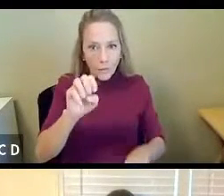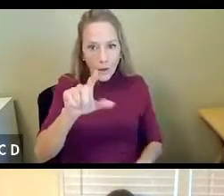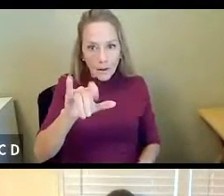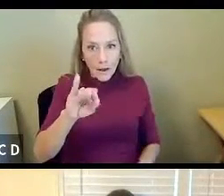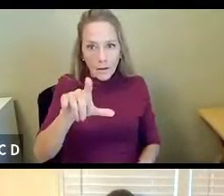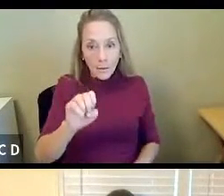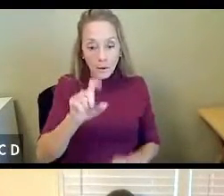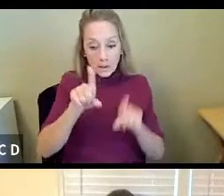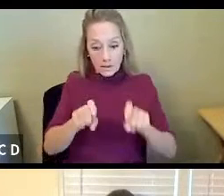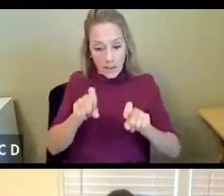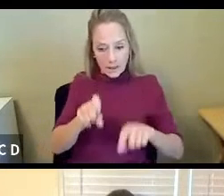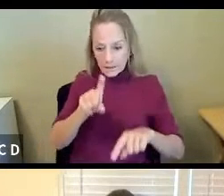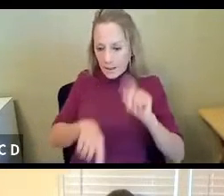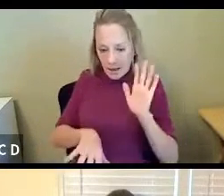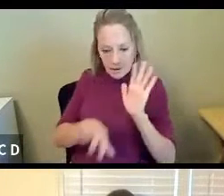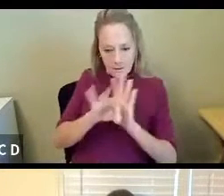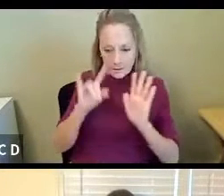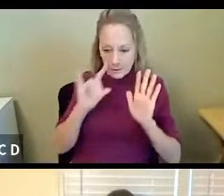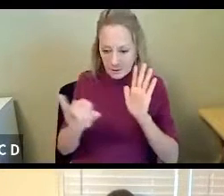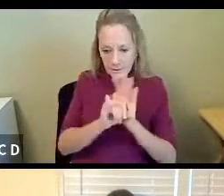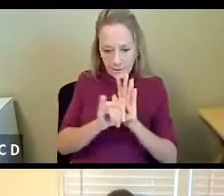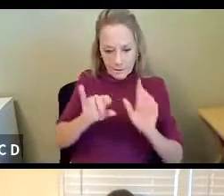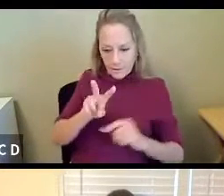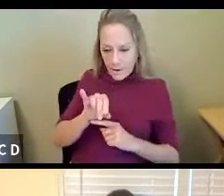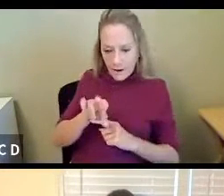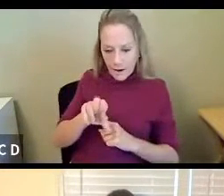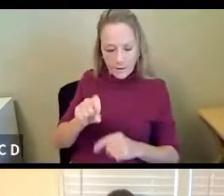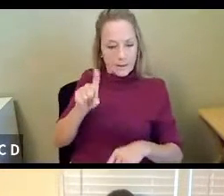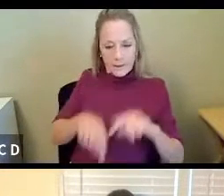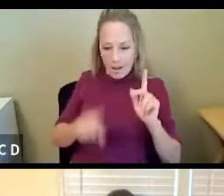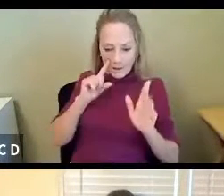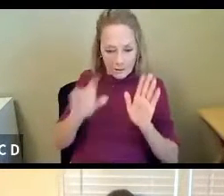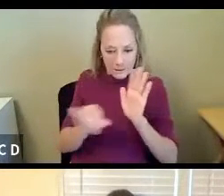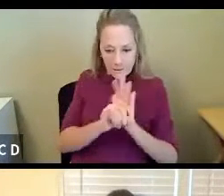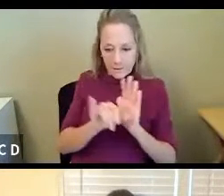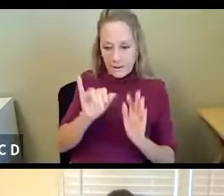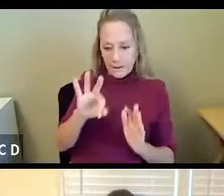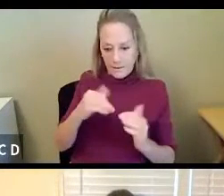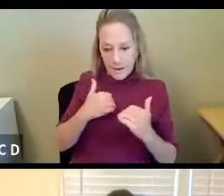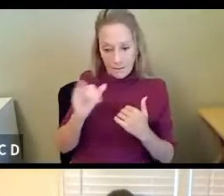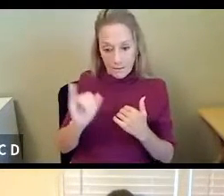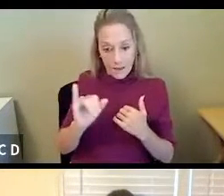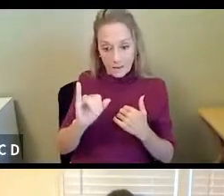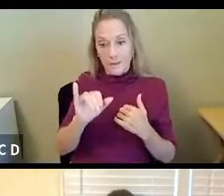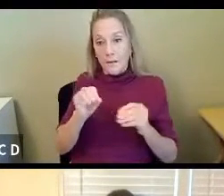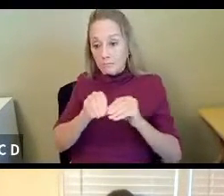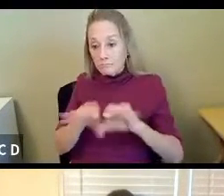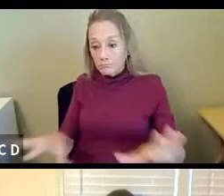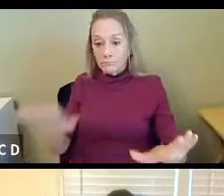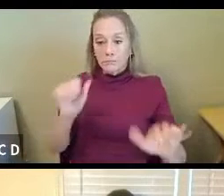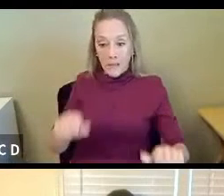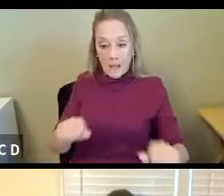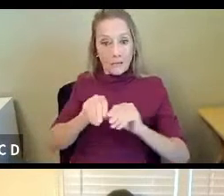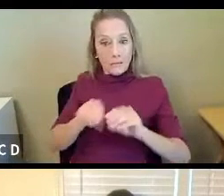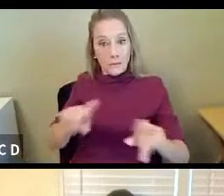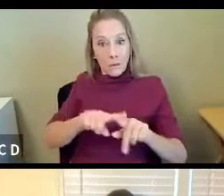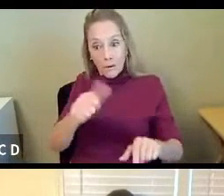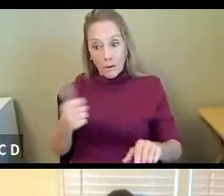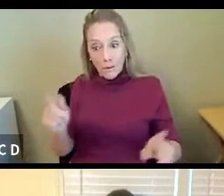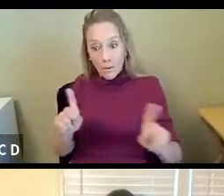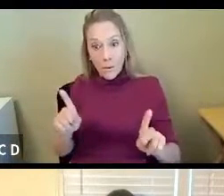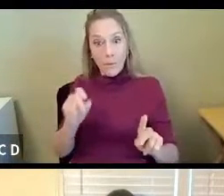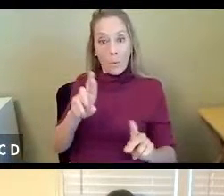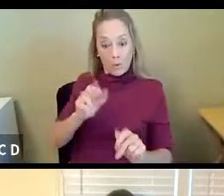detect the actual virus. They do not mean the person is actually infectious or contagious, and most importantly, do not mean the person is actually